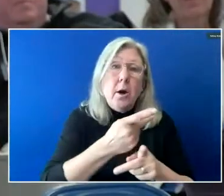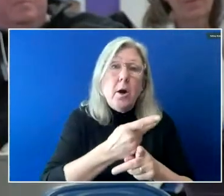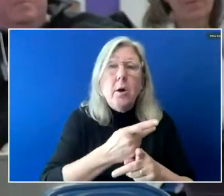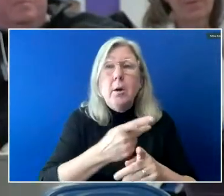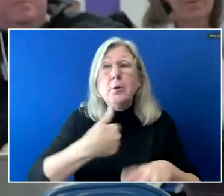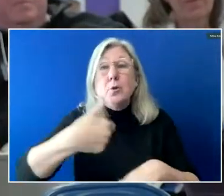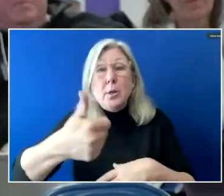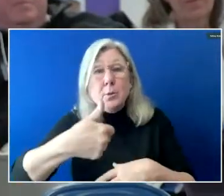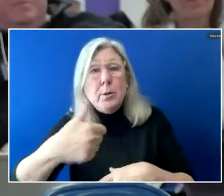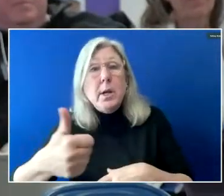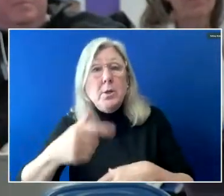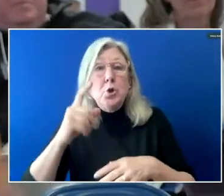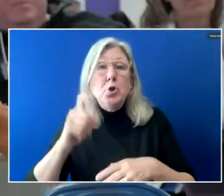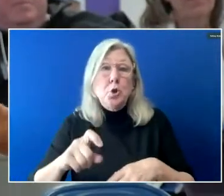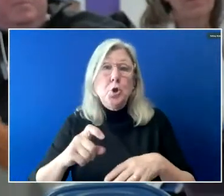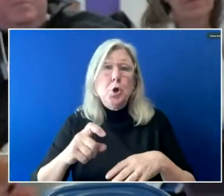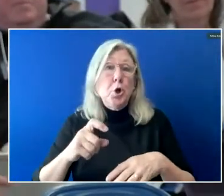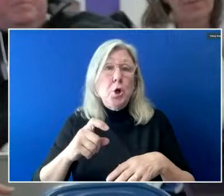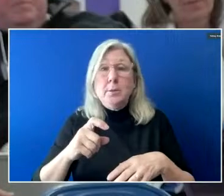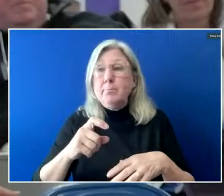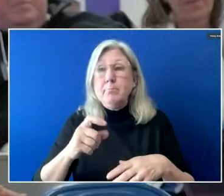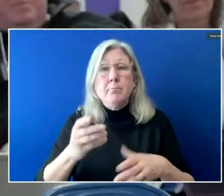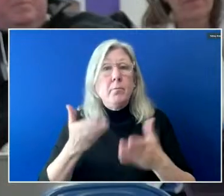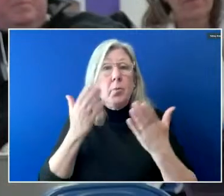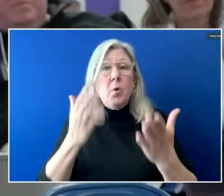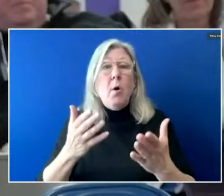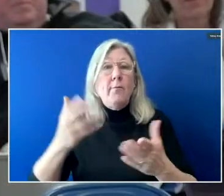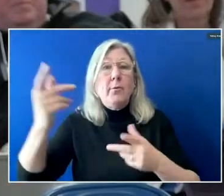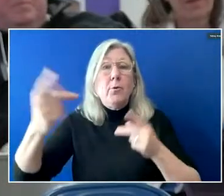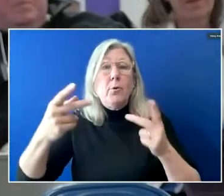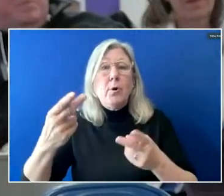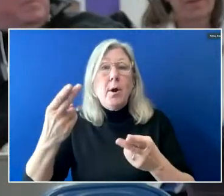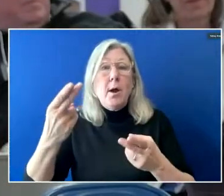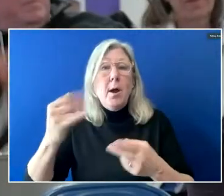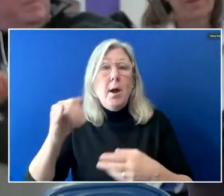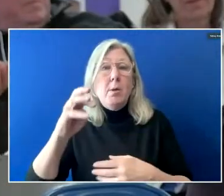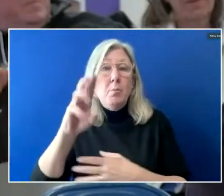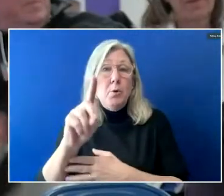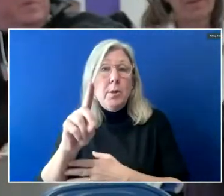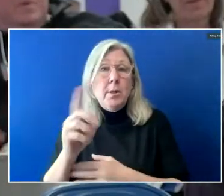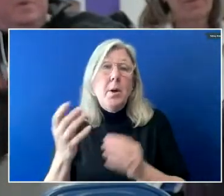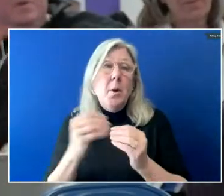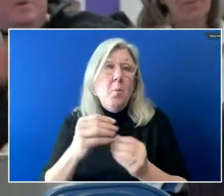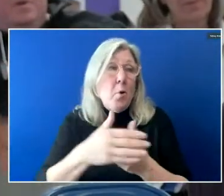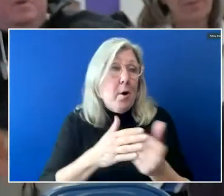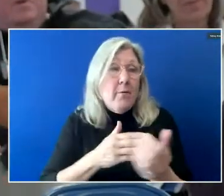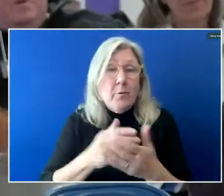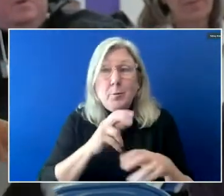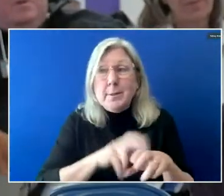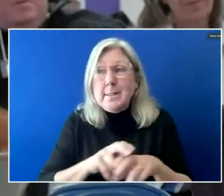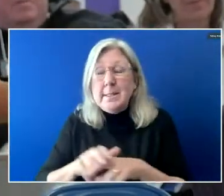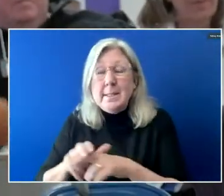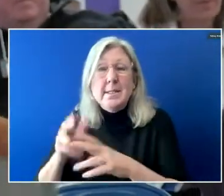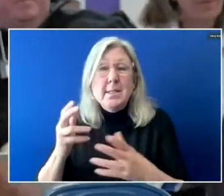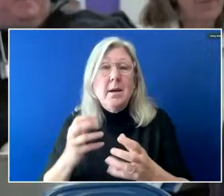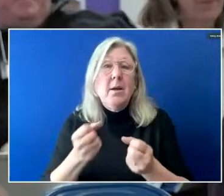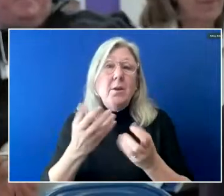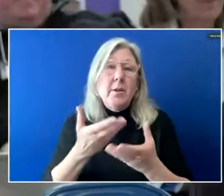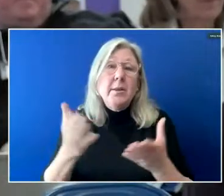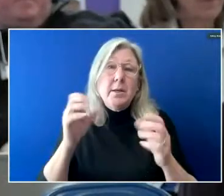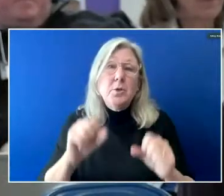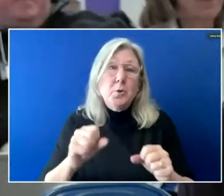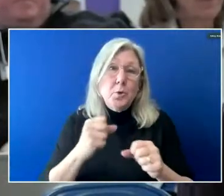should make it able to be hybrid we should have more comfortable seats um there's a lot of things that could make RTM more